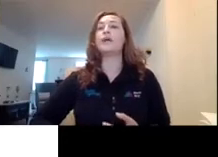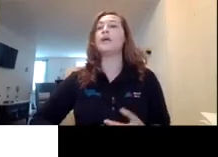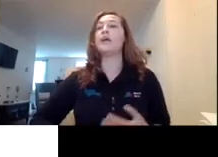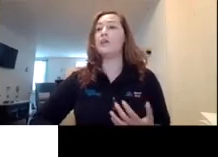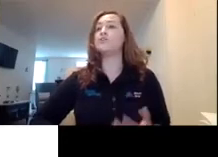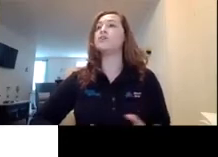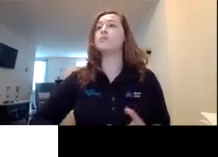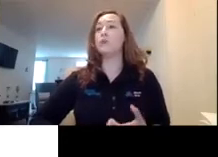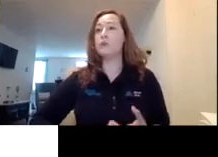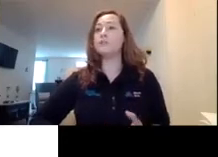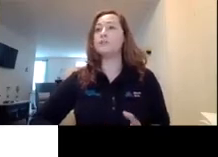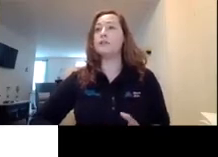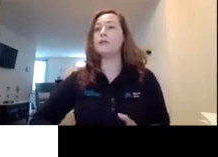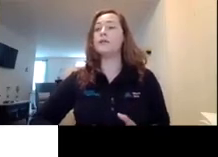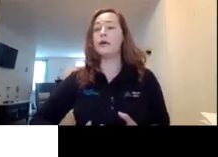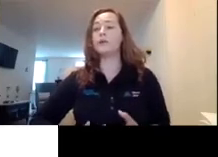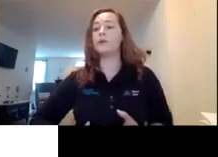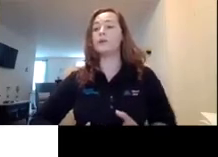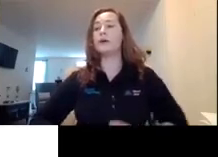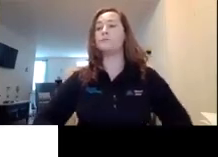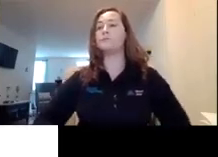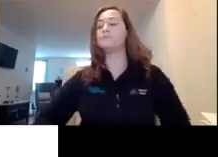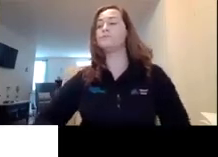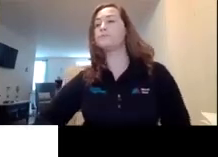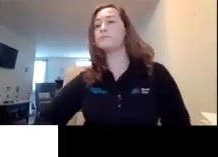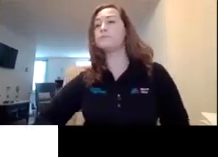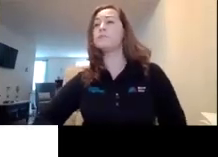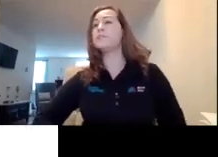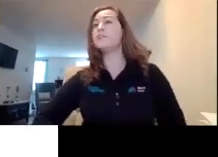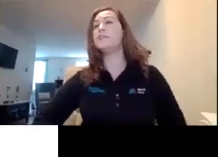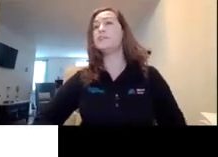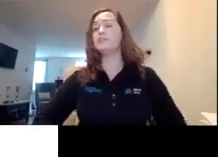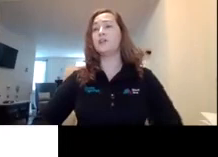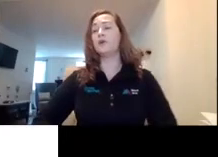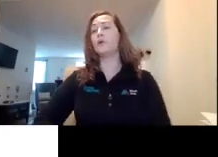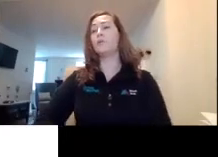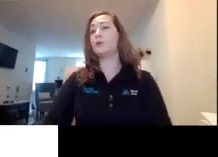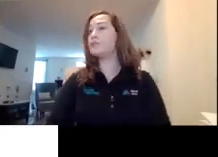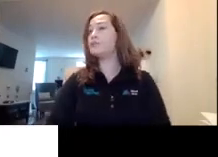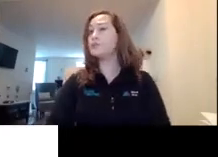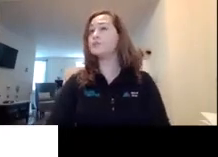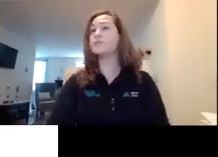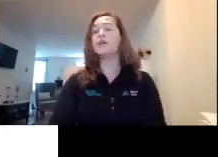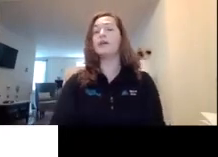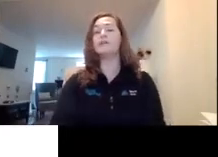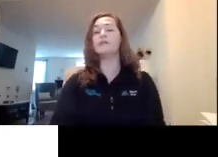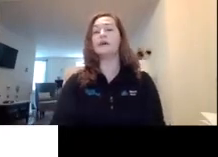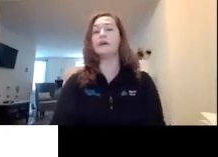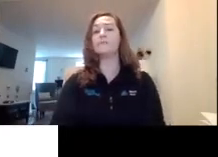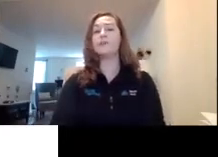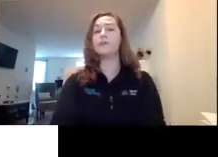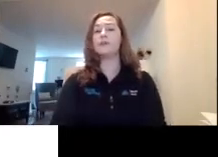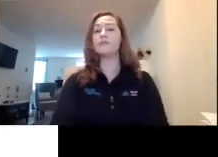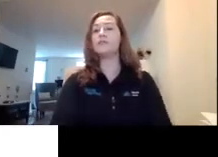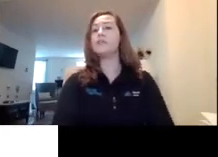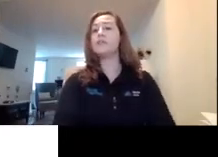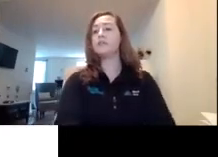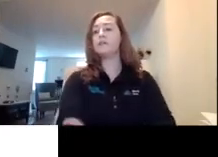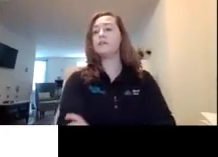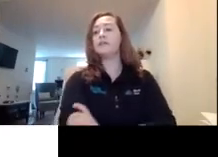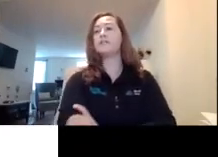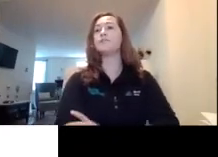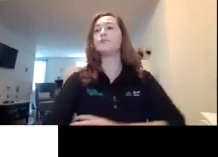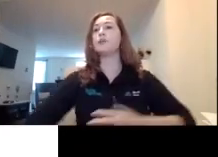to engage the community in our daily, operations and